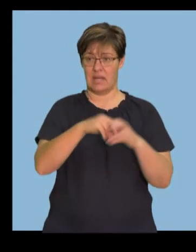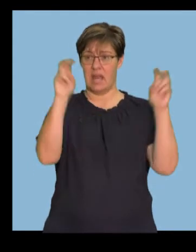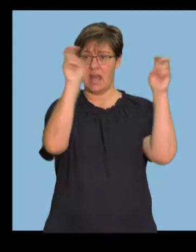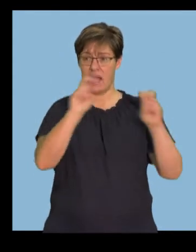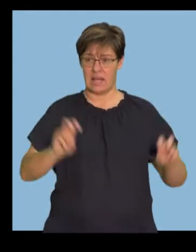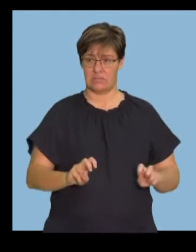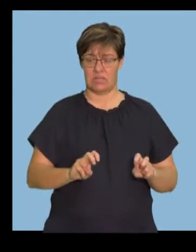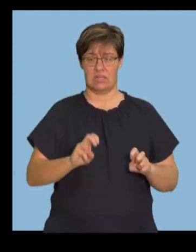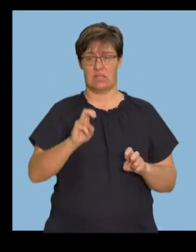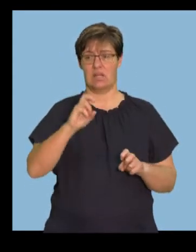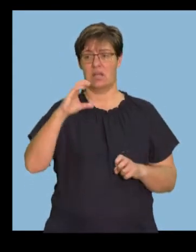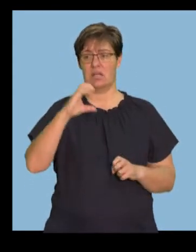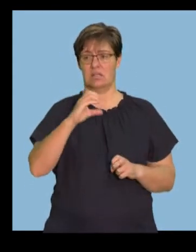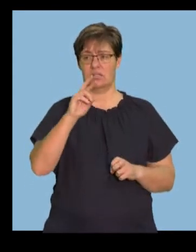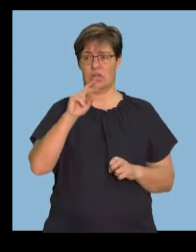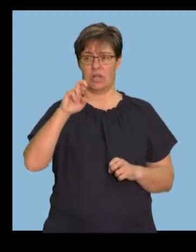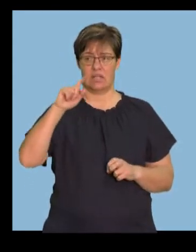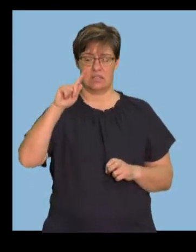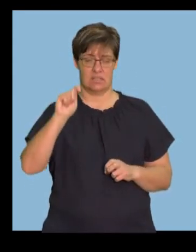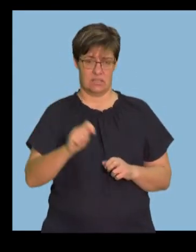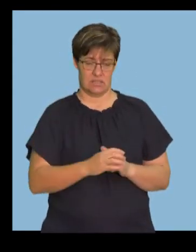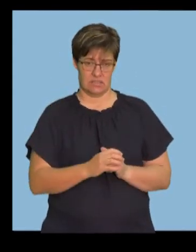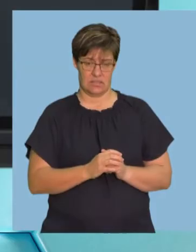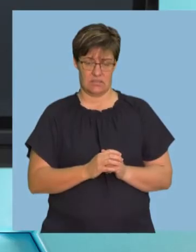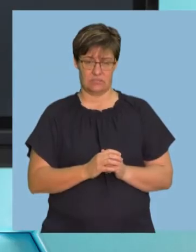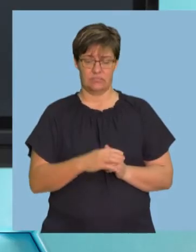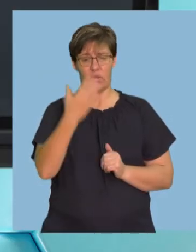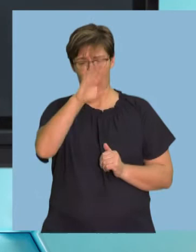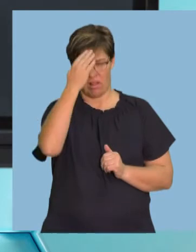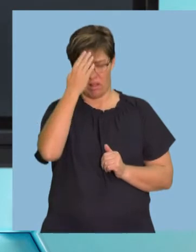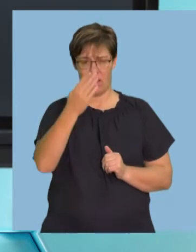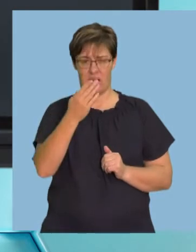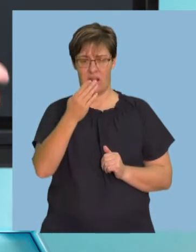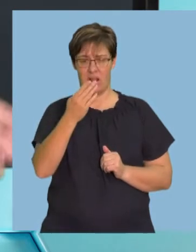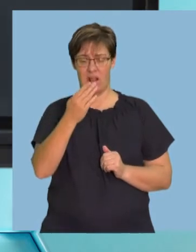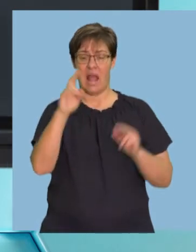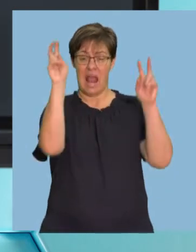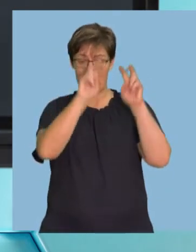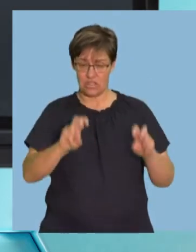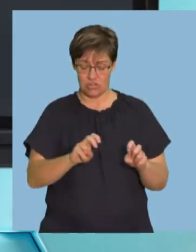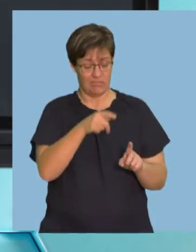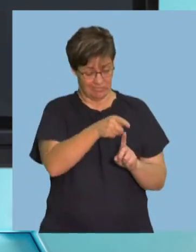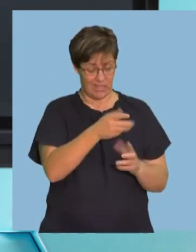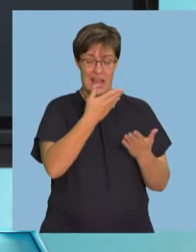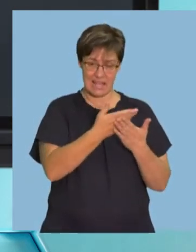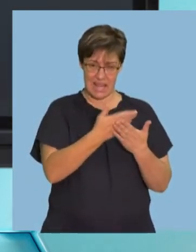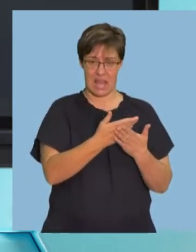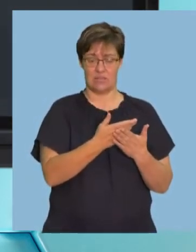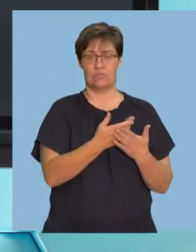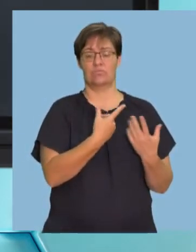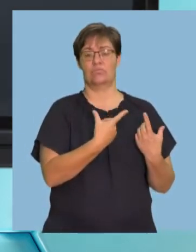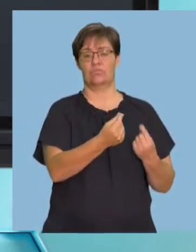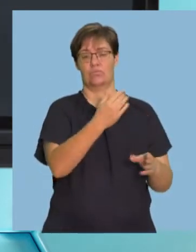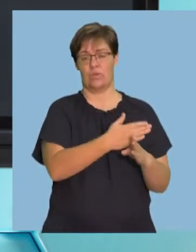What we already know in terms of energy from way back is that energy is the capacity to do work. In other words, work cannot